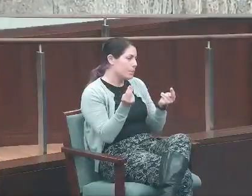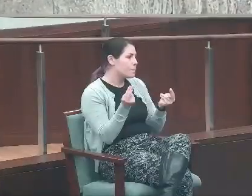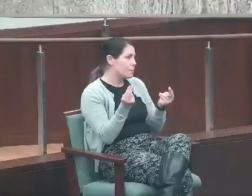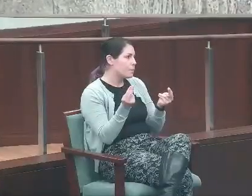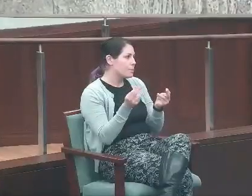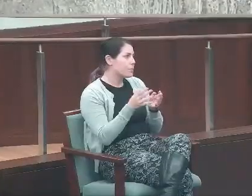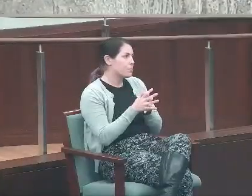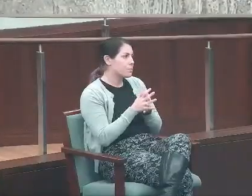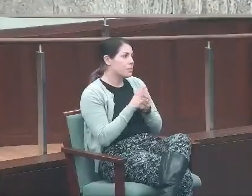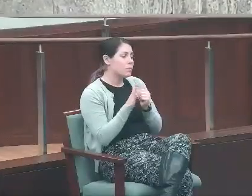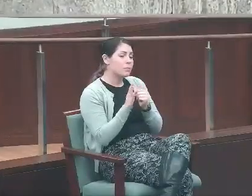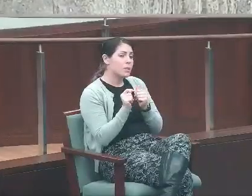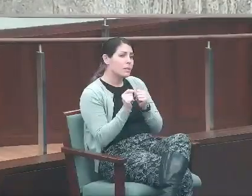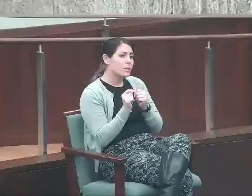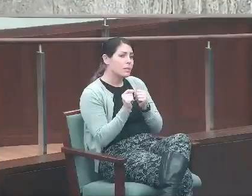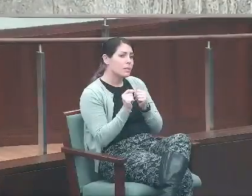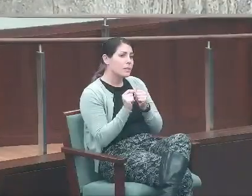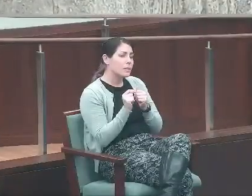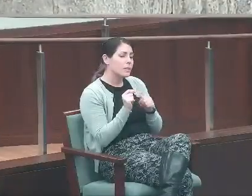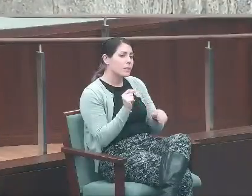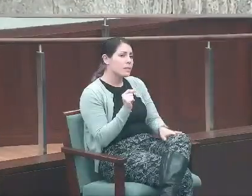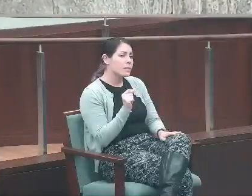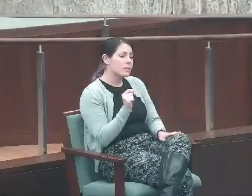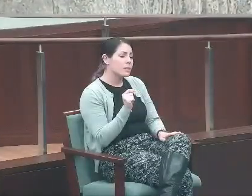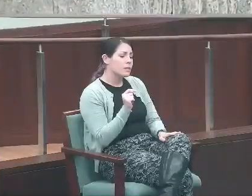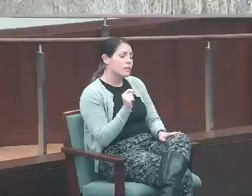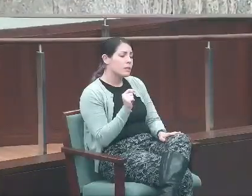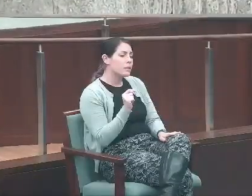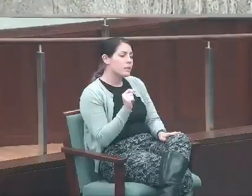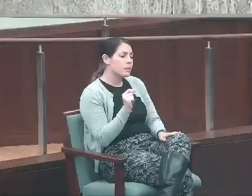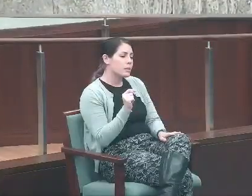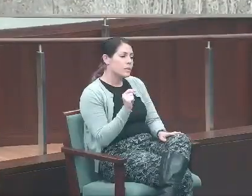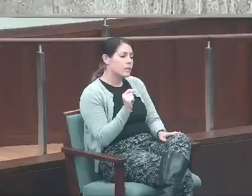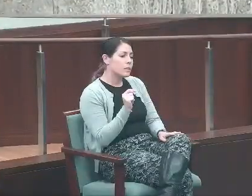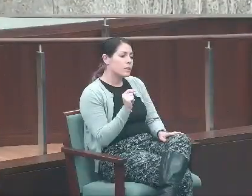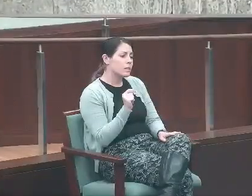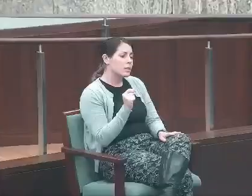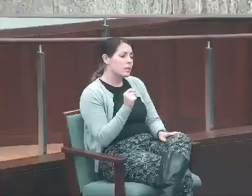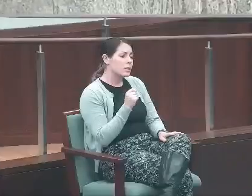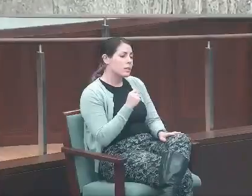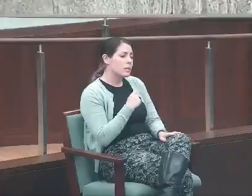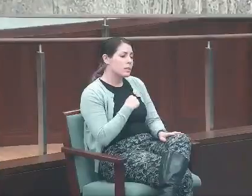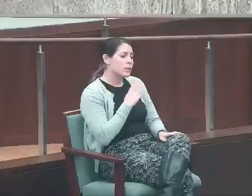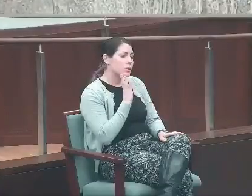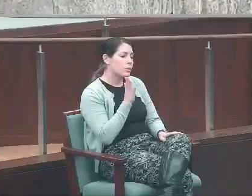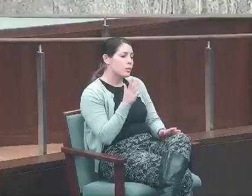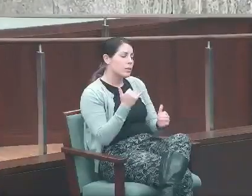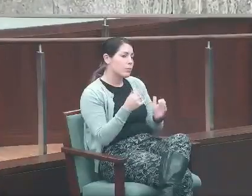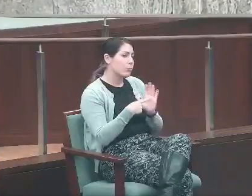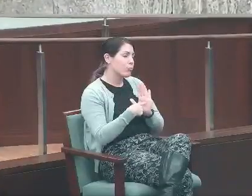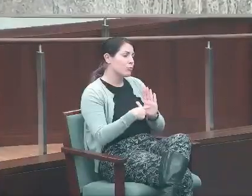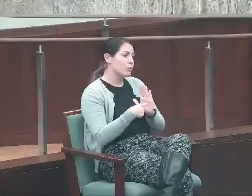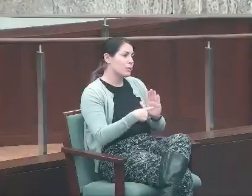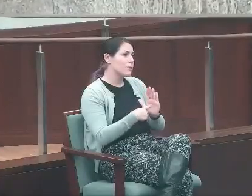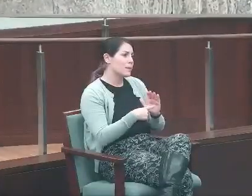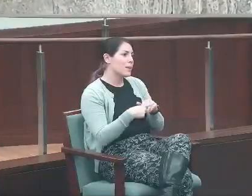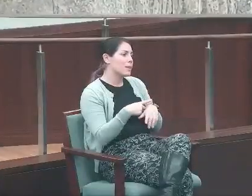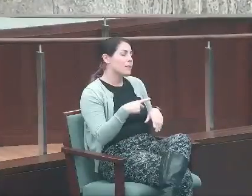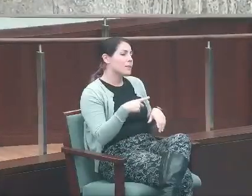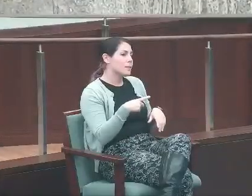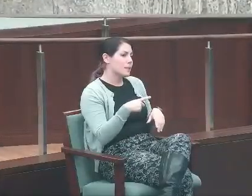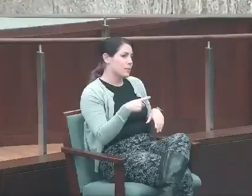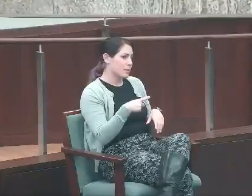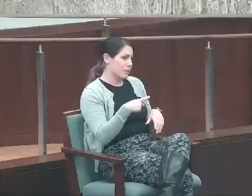decision. But without further ado, I will like to present the slates